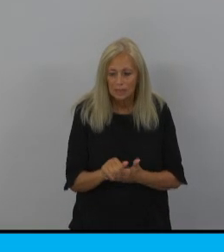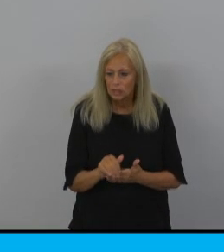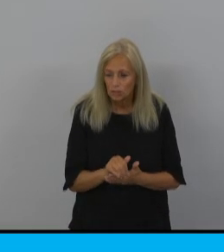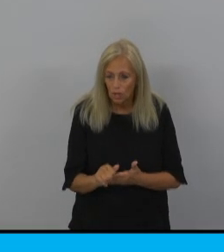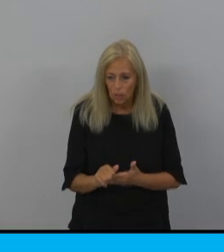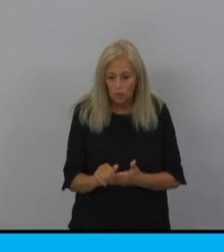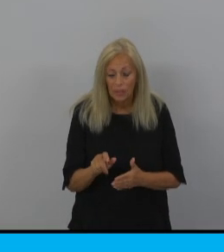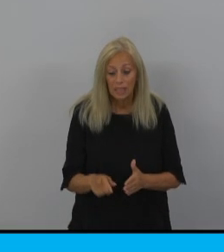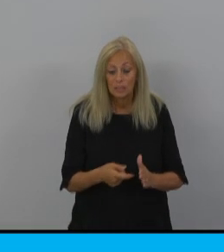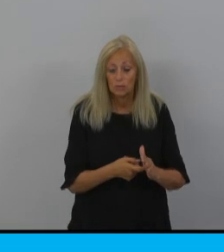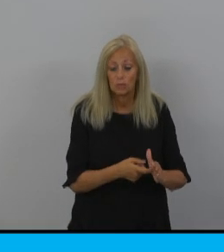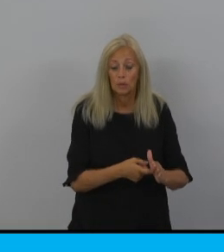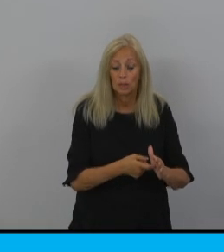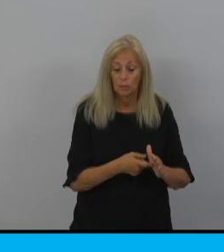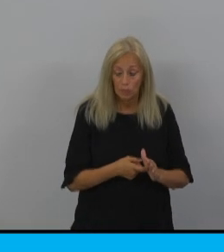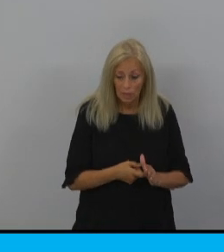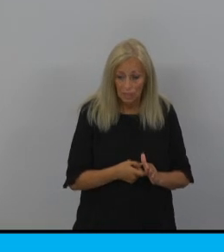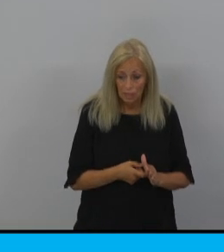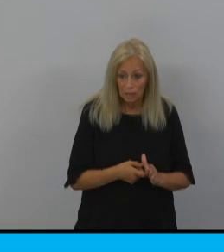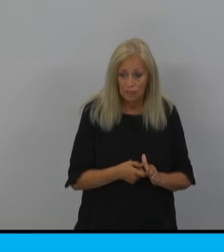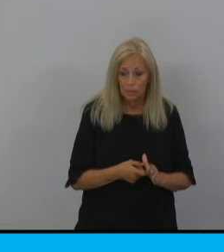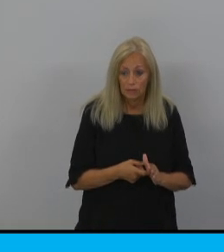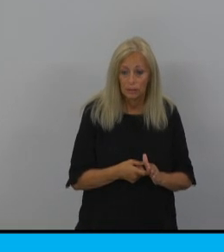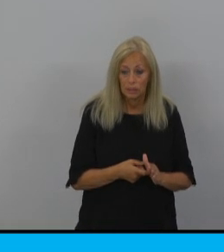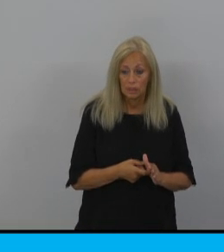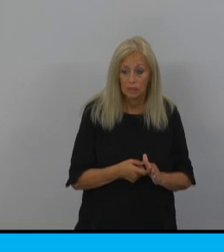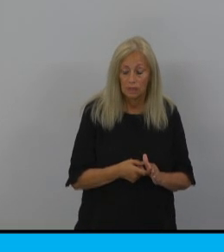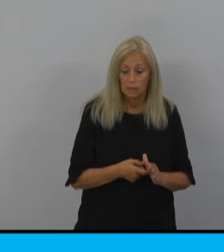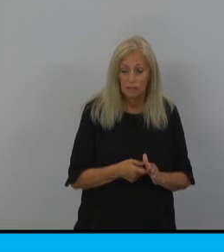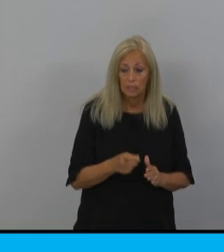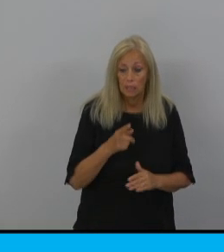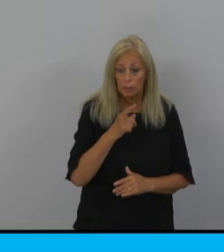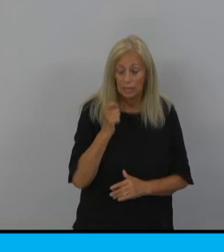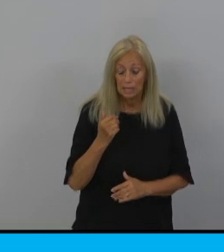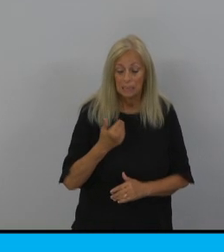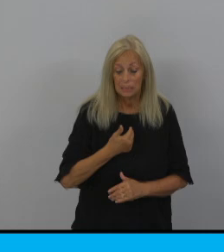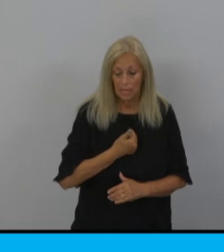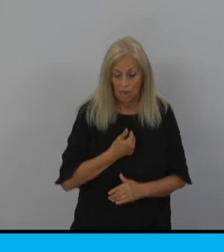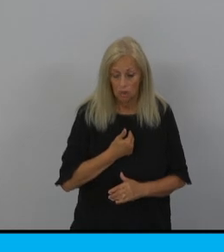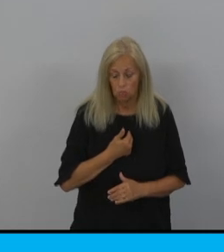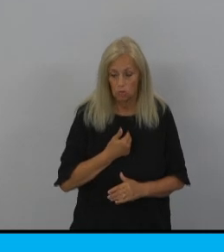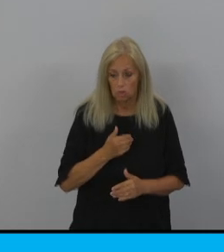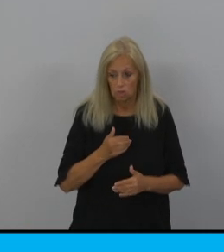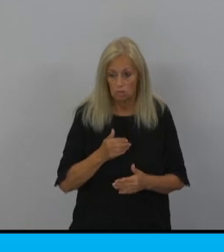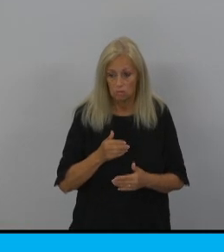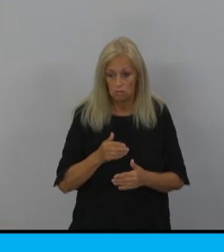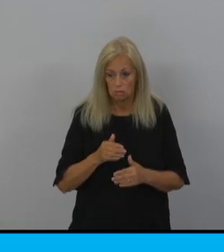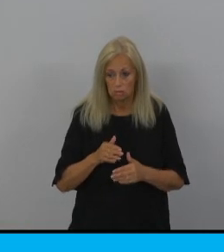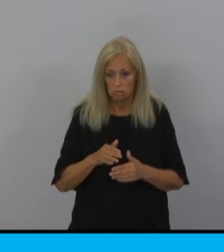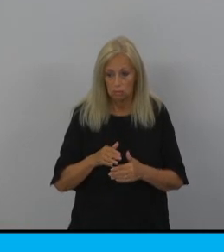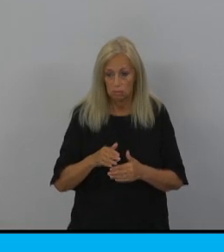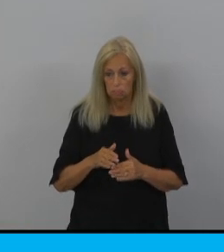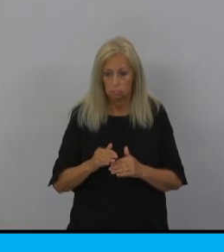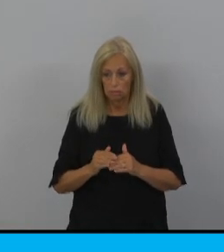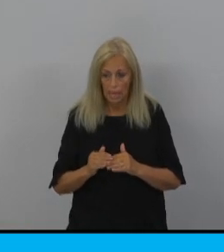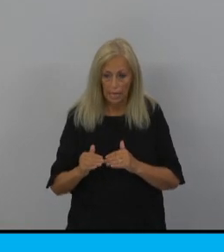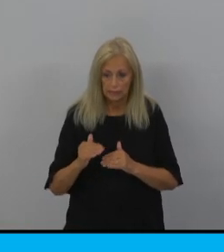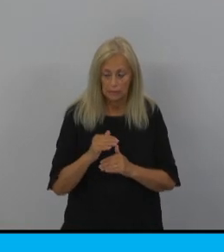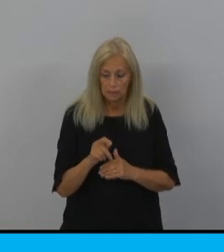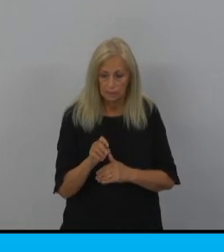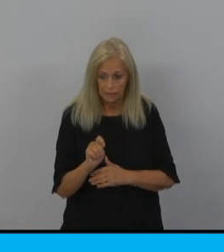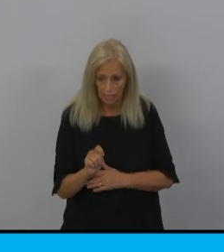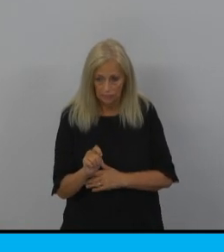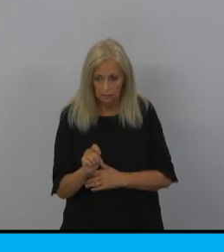$502,000 that we're required to under, because of our excess tax collections last year, but because we